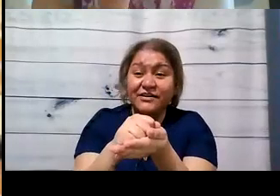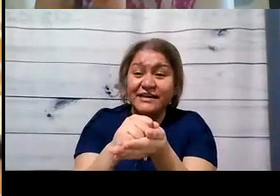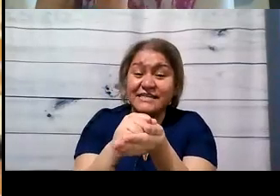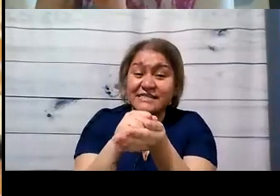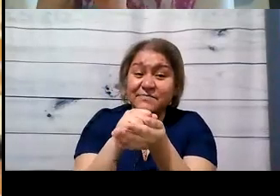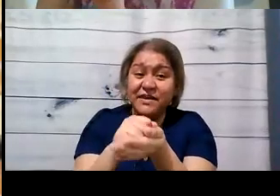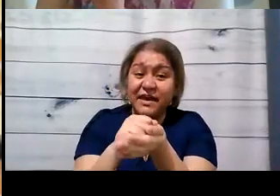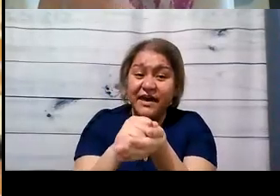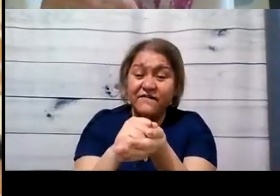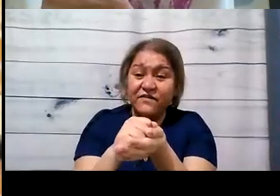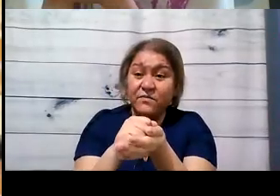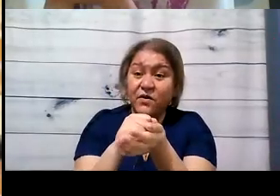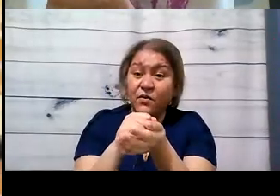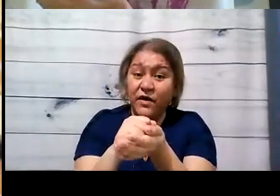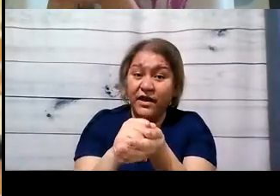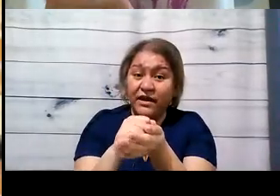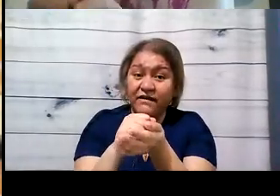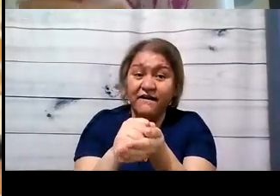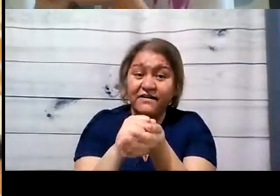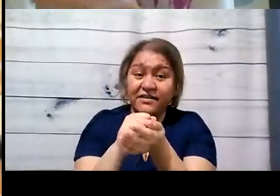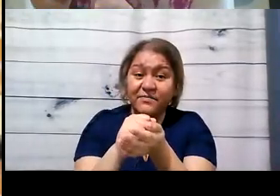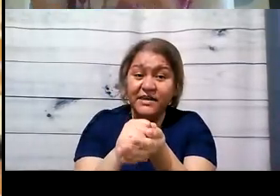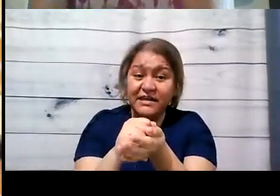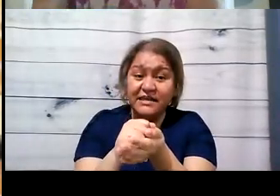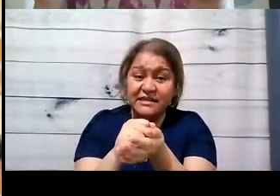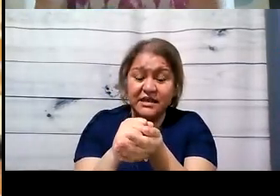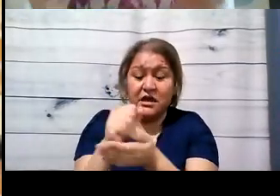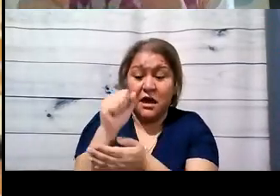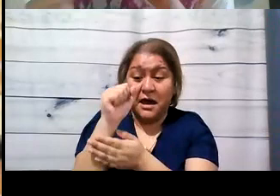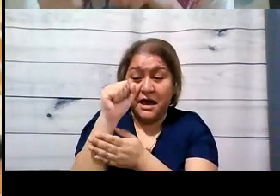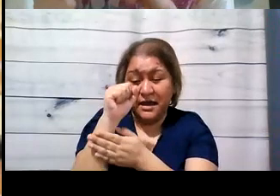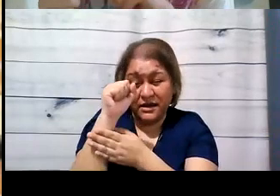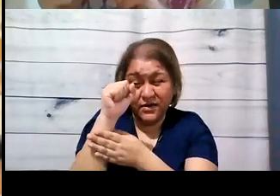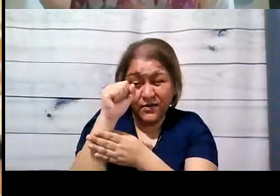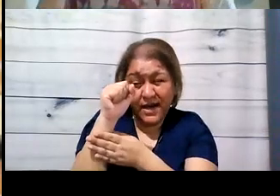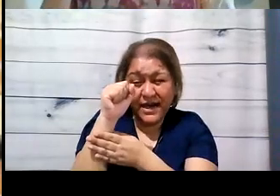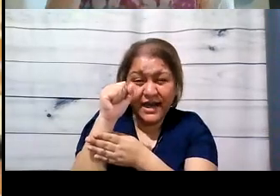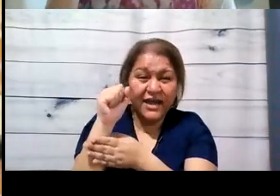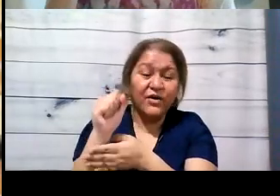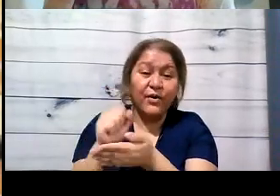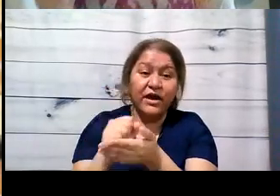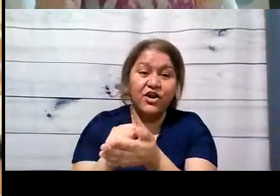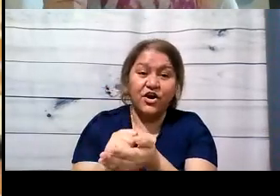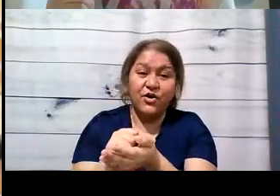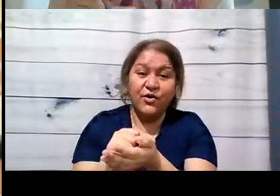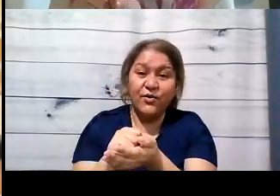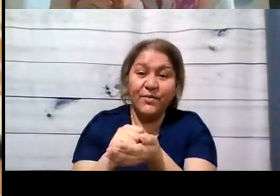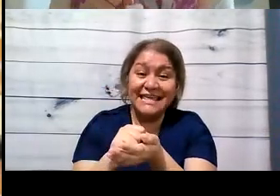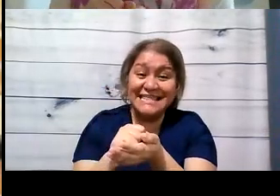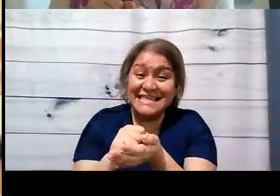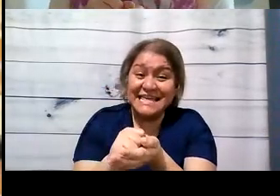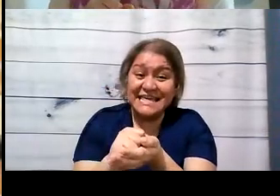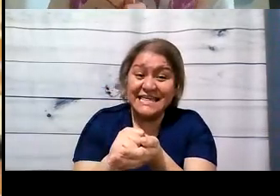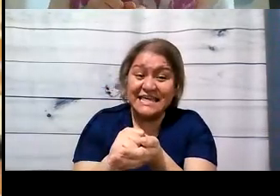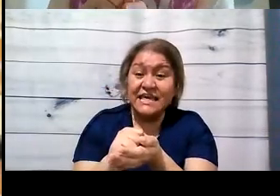Here is the beehive, but where are the bees? Hiding away where